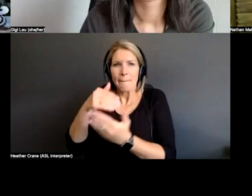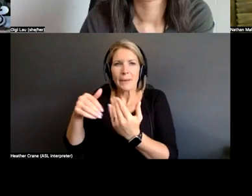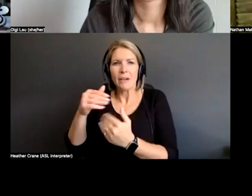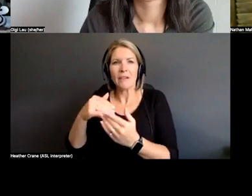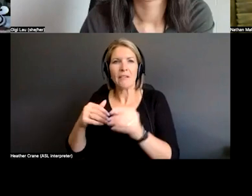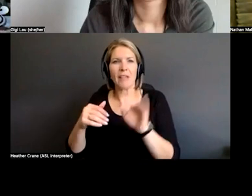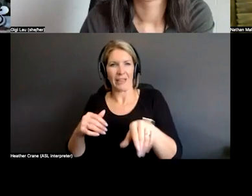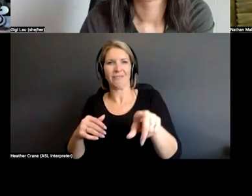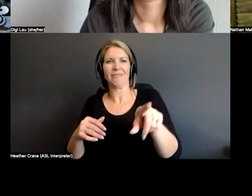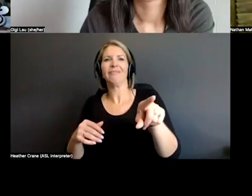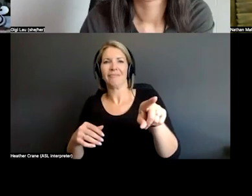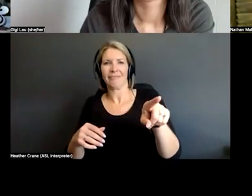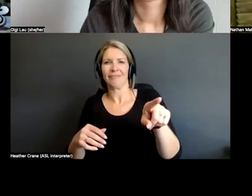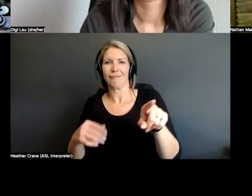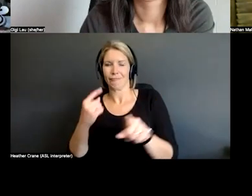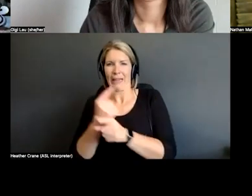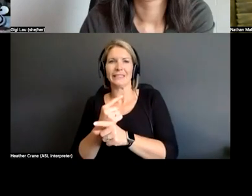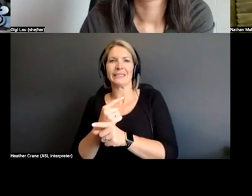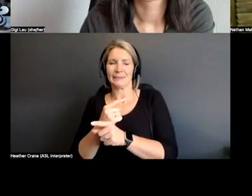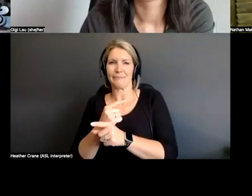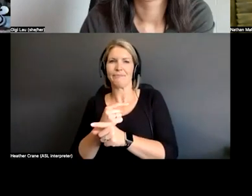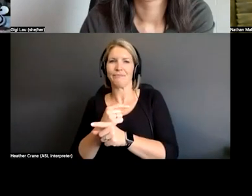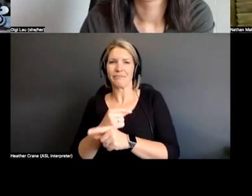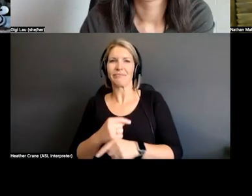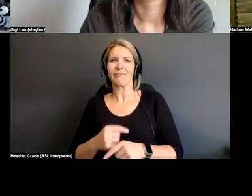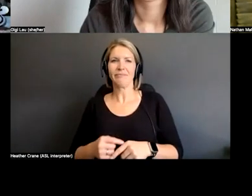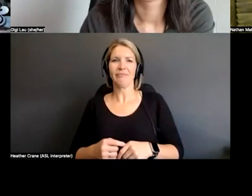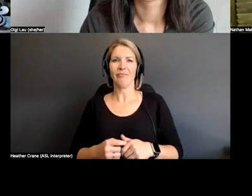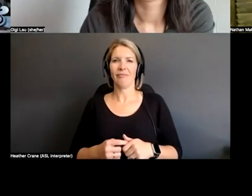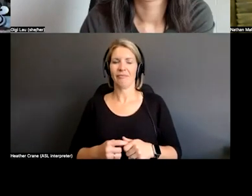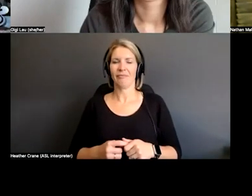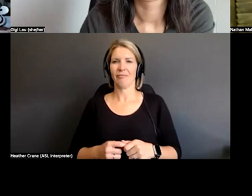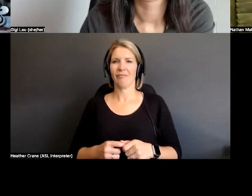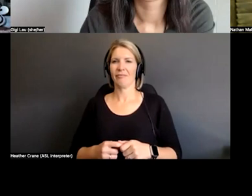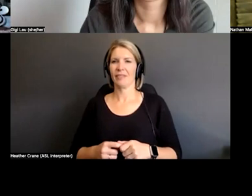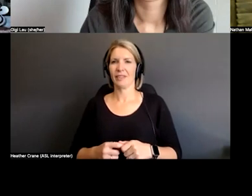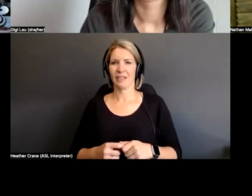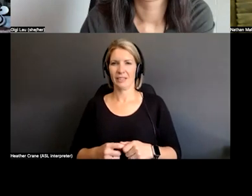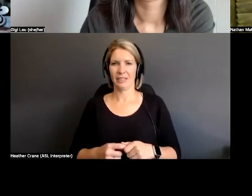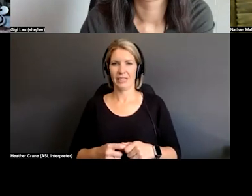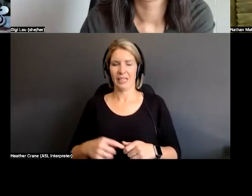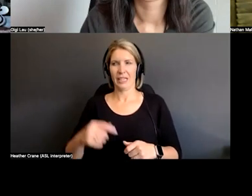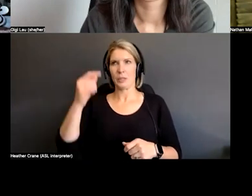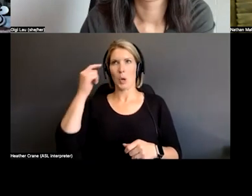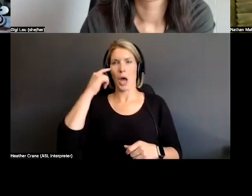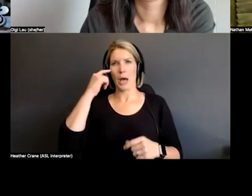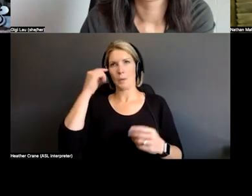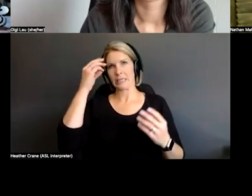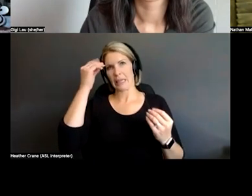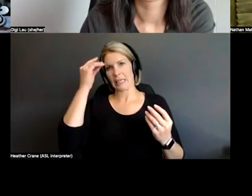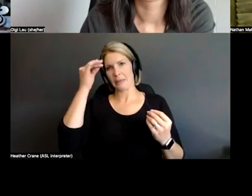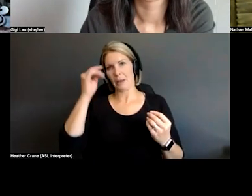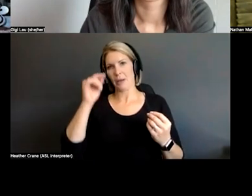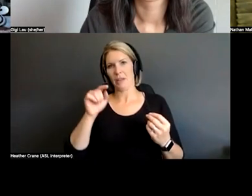There you go. And looking into that, I ended up in blow up doll territory, which is it's